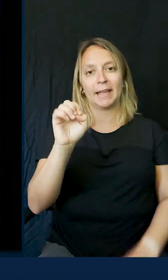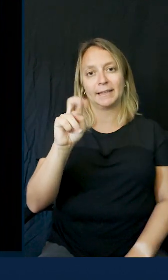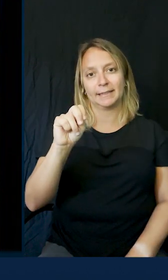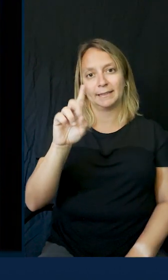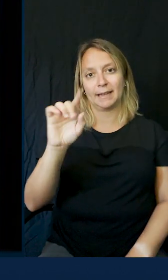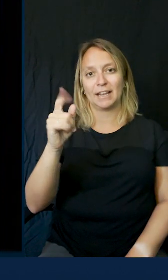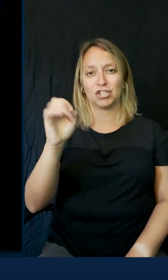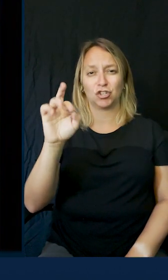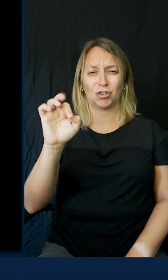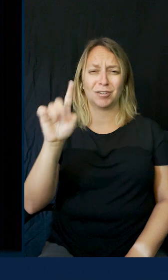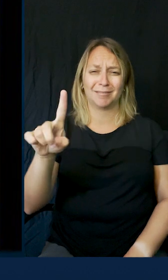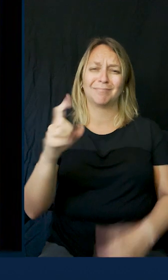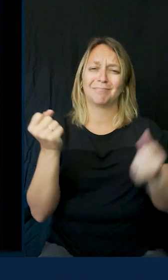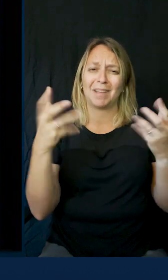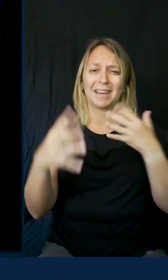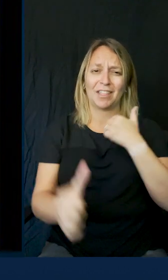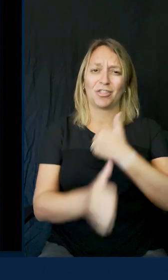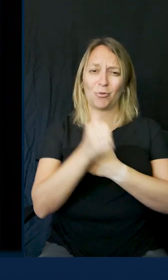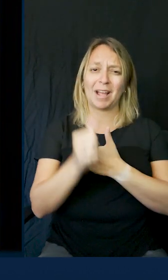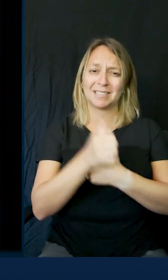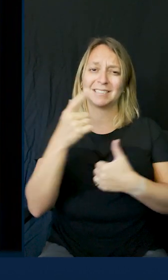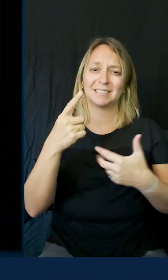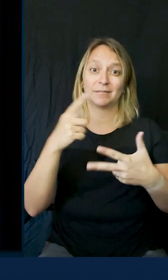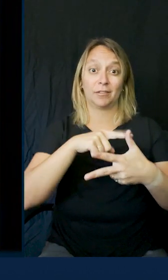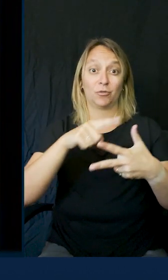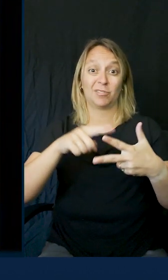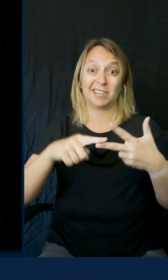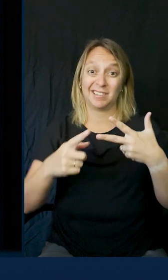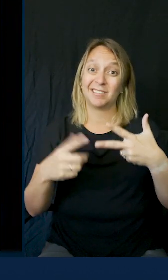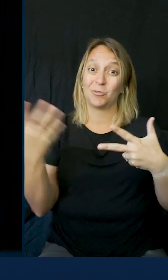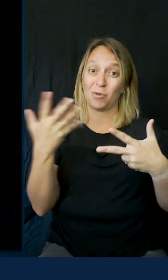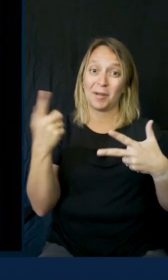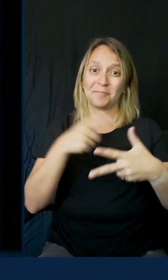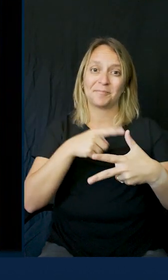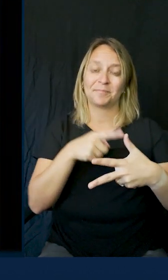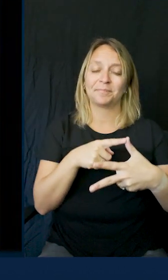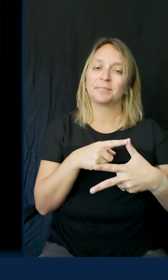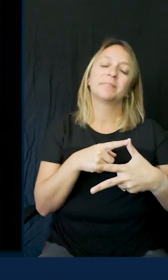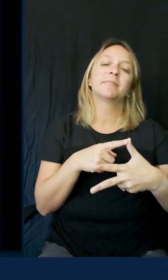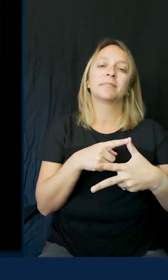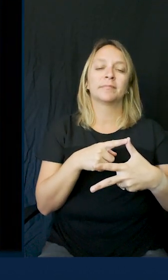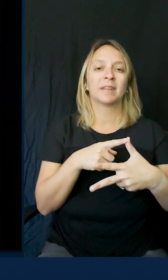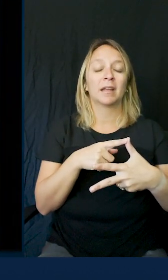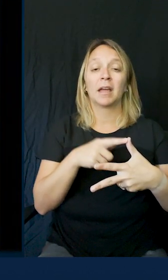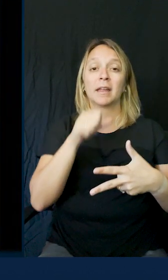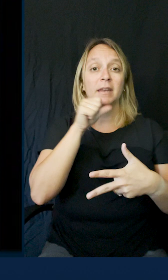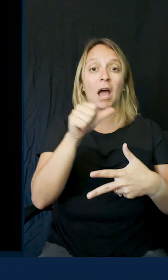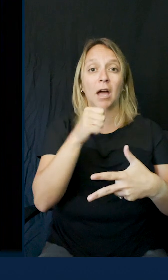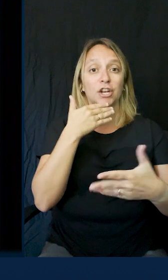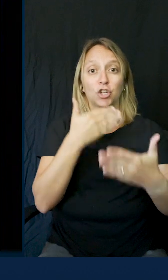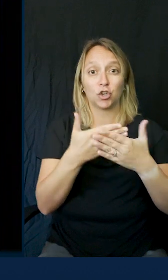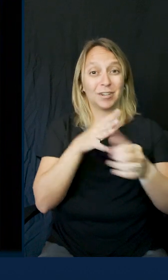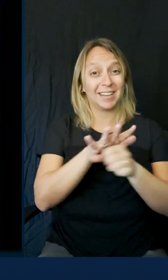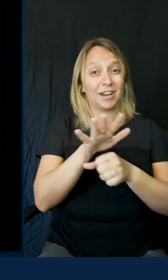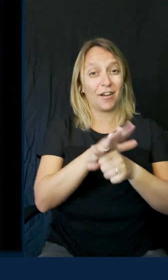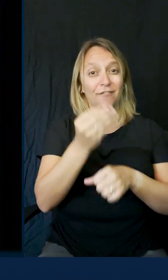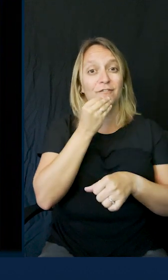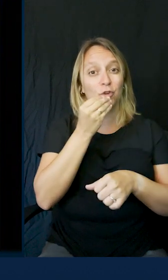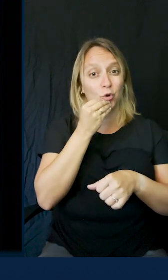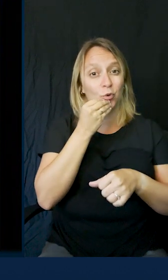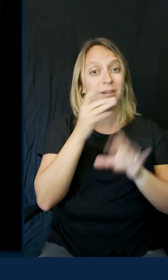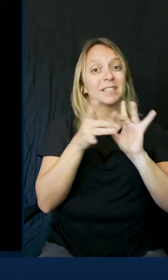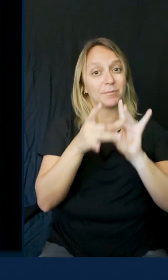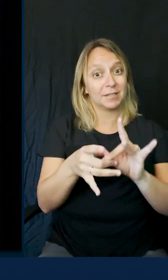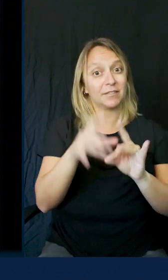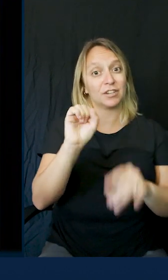a wide variety of threats, but the three main ones that came to the surface were lack of quality and quantity prey, specifically Chinook